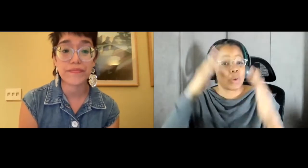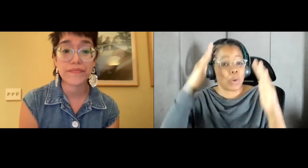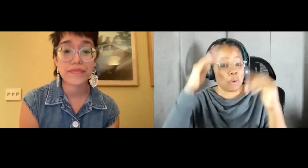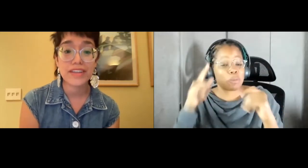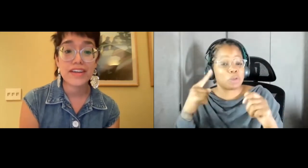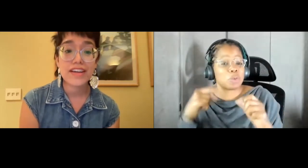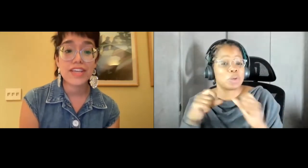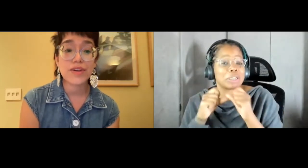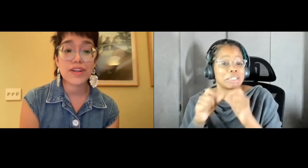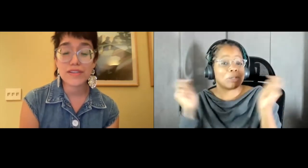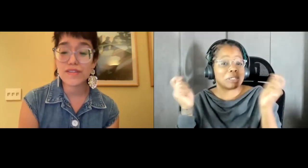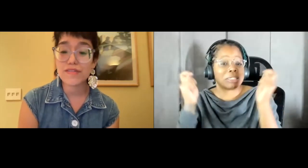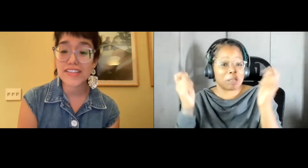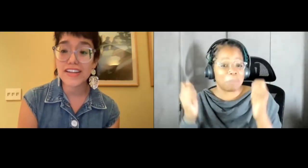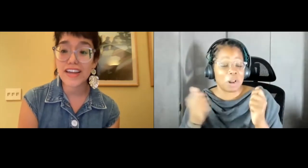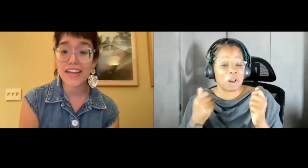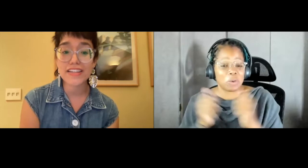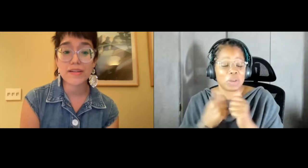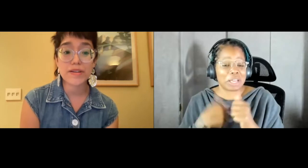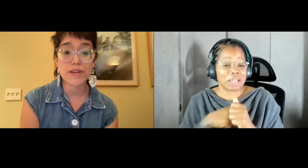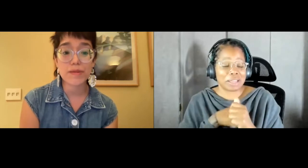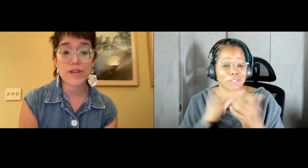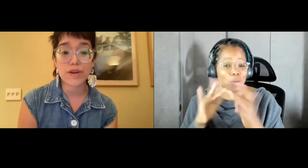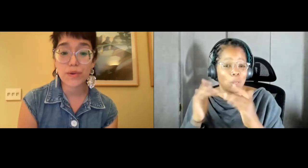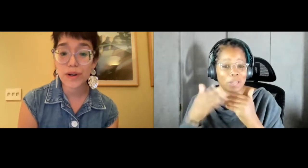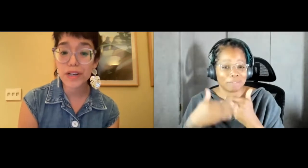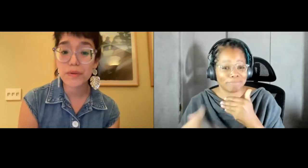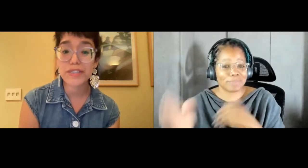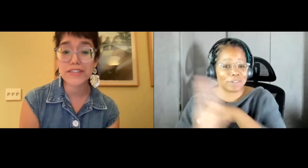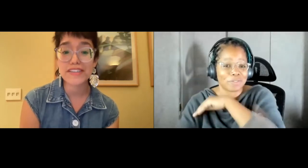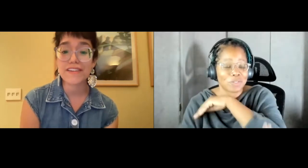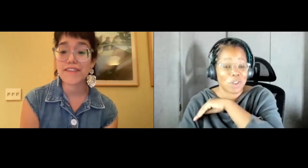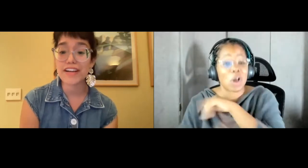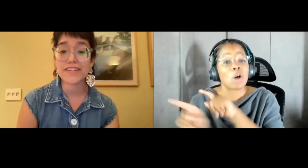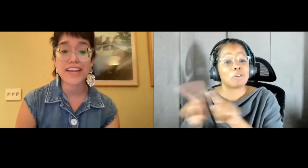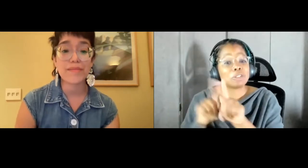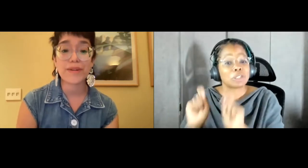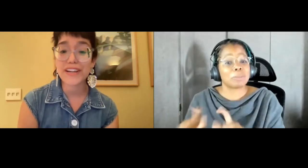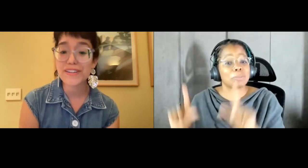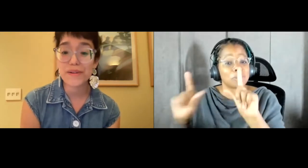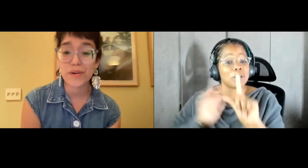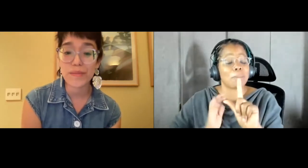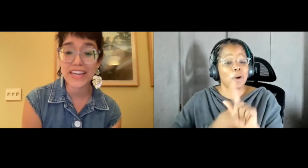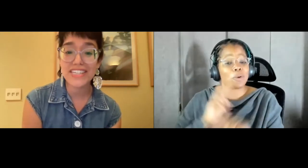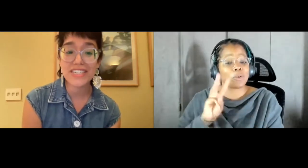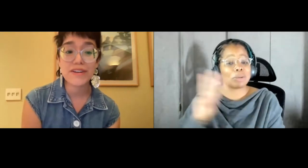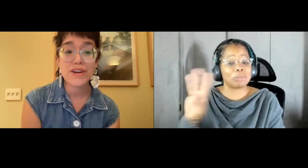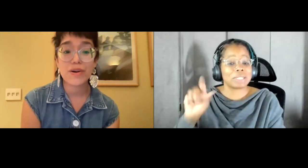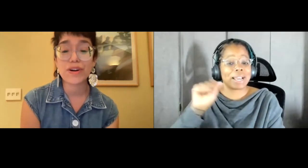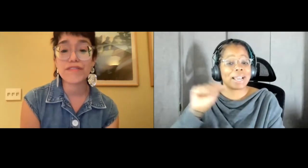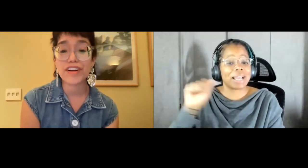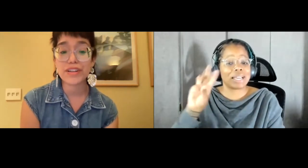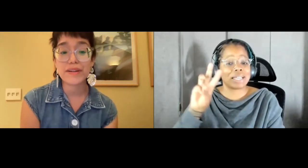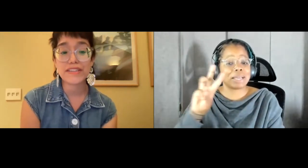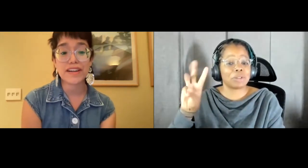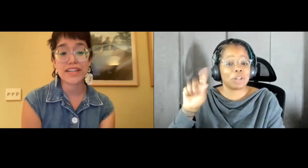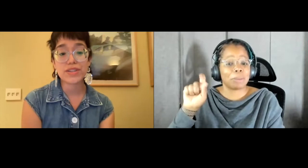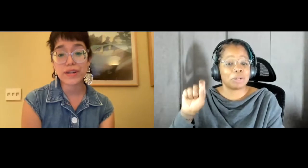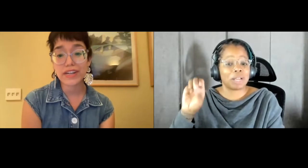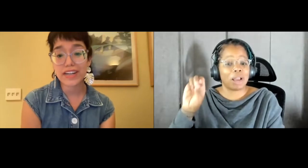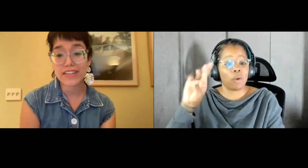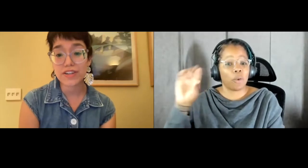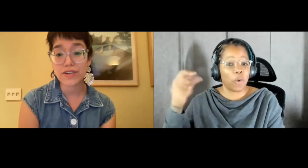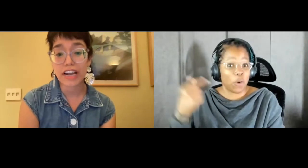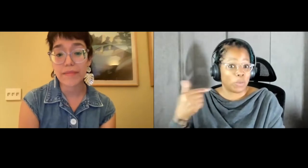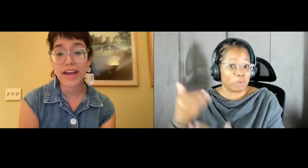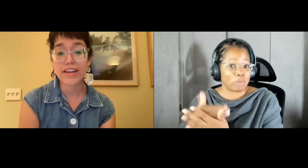fall. You can also visit aaww.org, where we just unveiled a brand new homepage, or follow us on